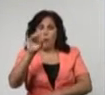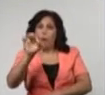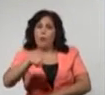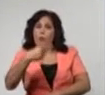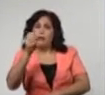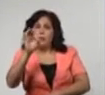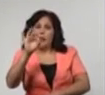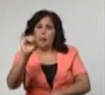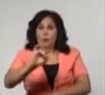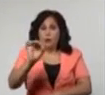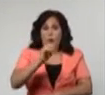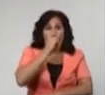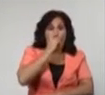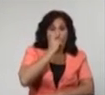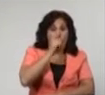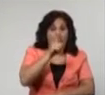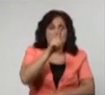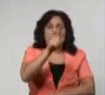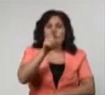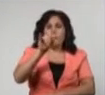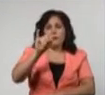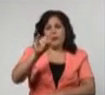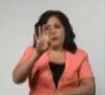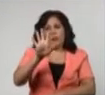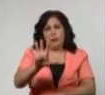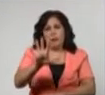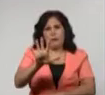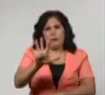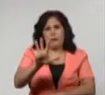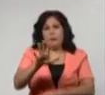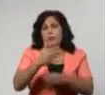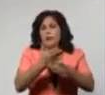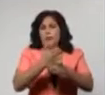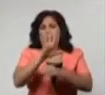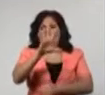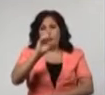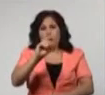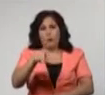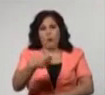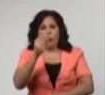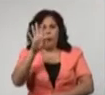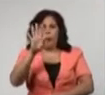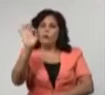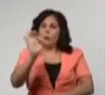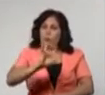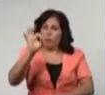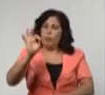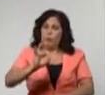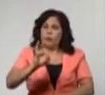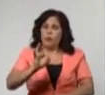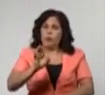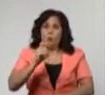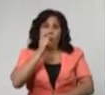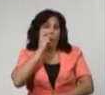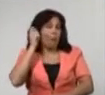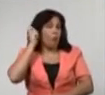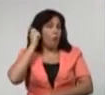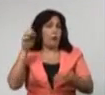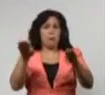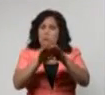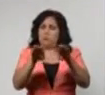54.1% of all confirmed cases. This rate continues to rise. As we said